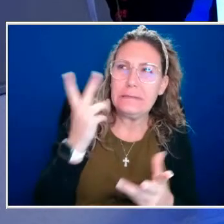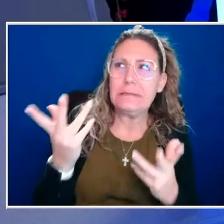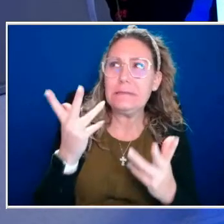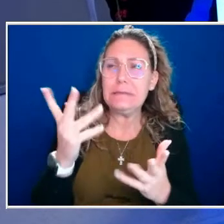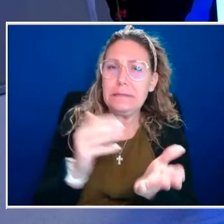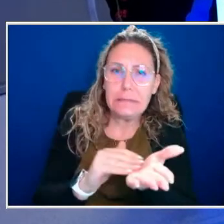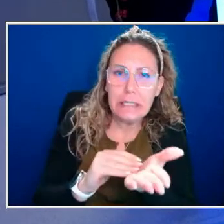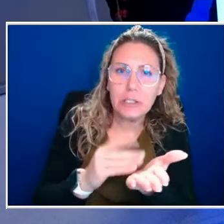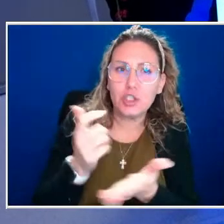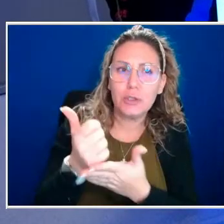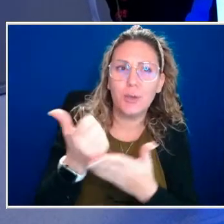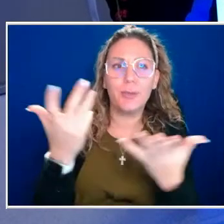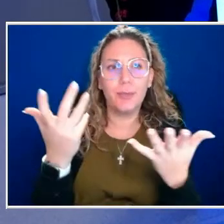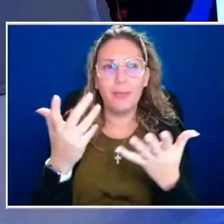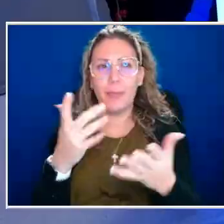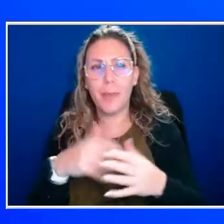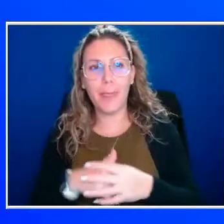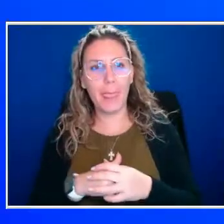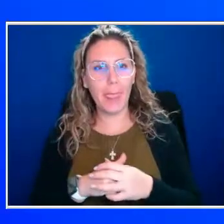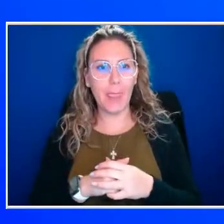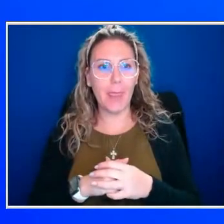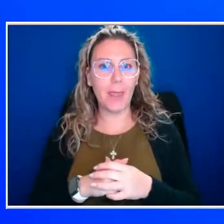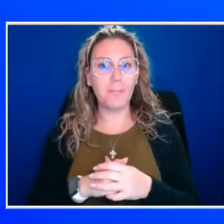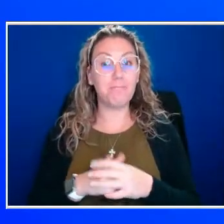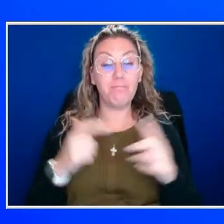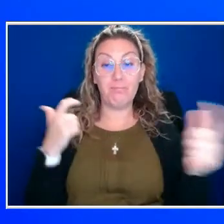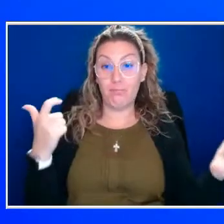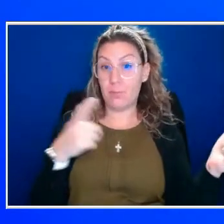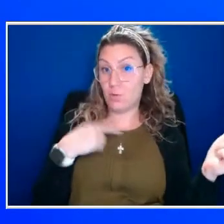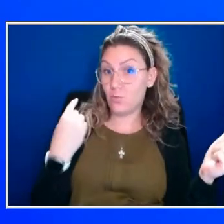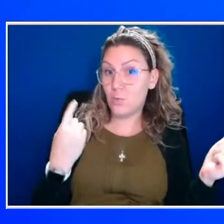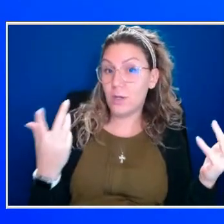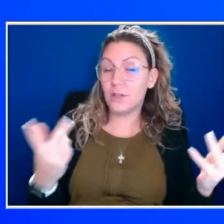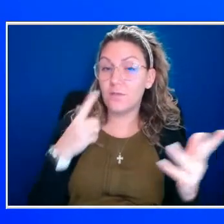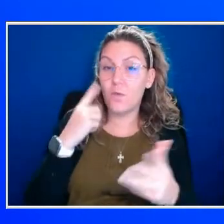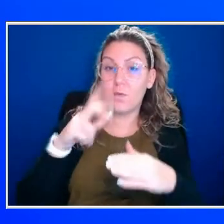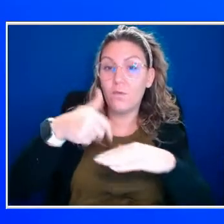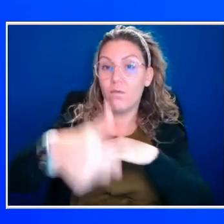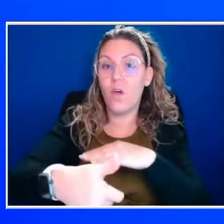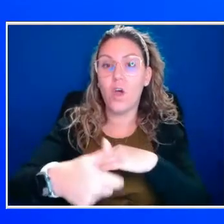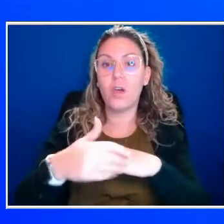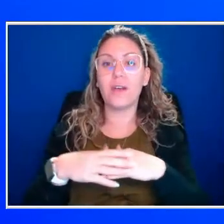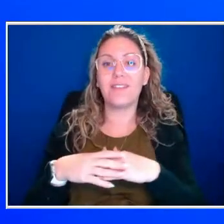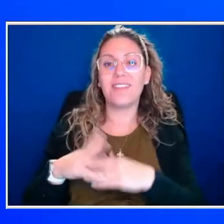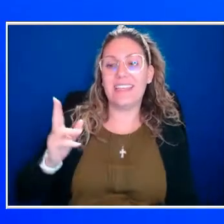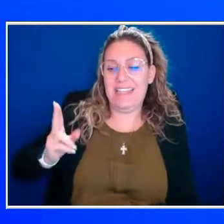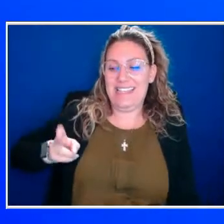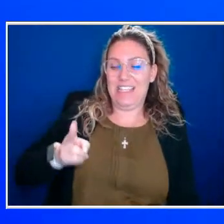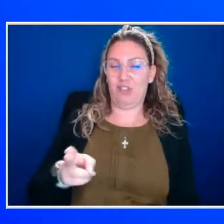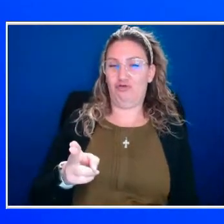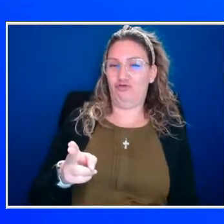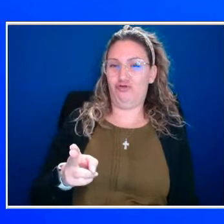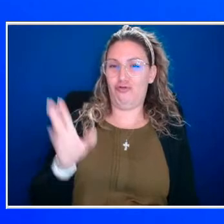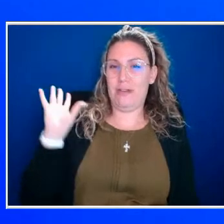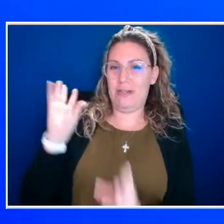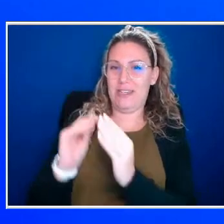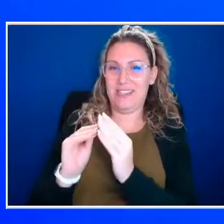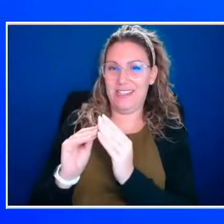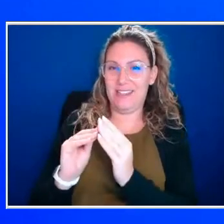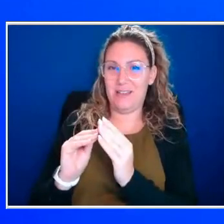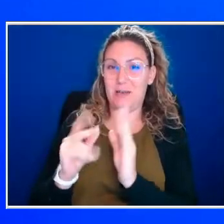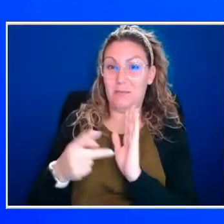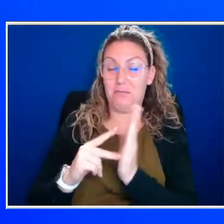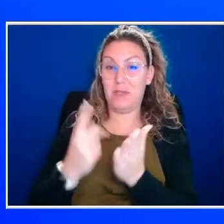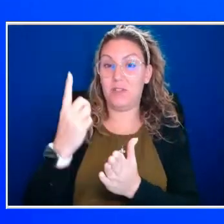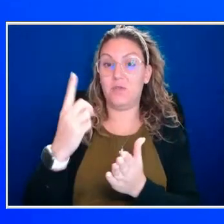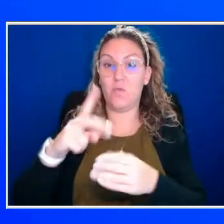get this checked out? The biggest risk factor for falls is history of falls. which means that one fall is really